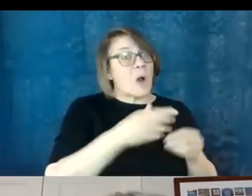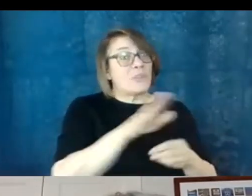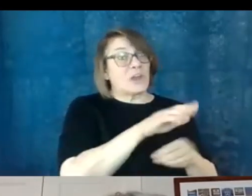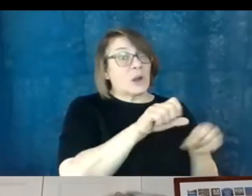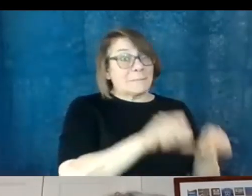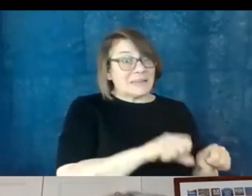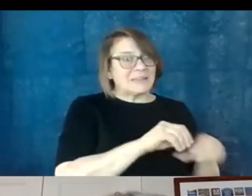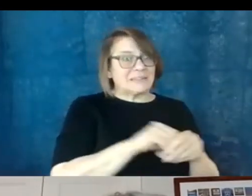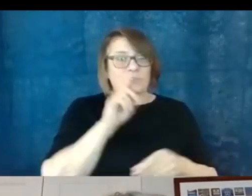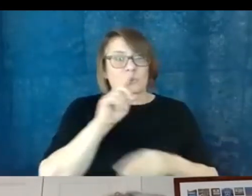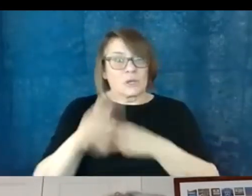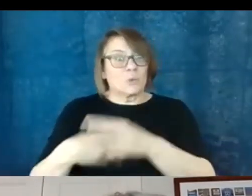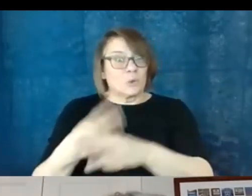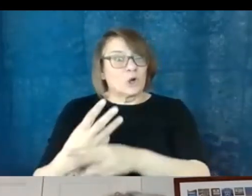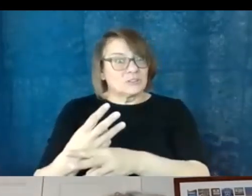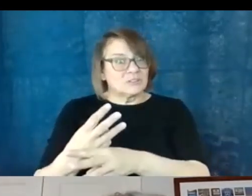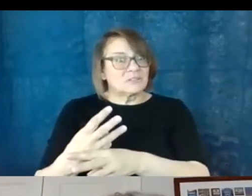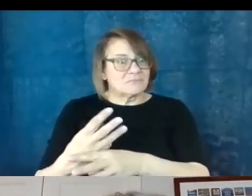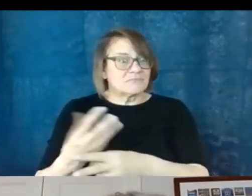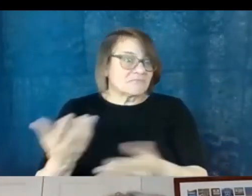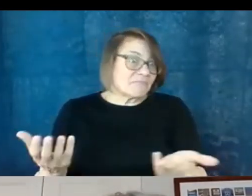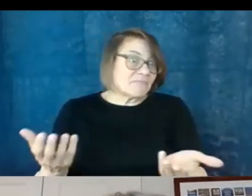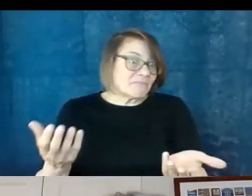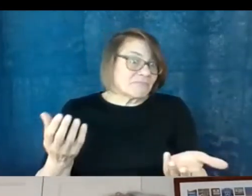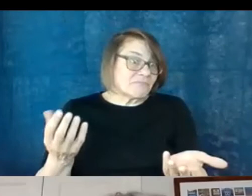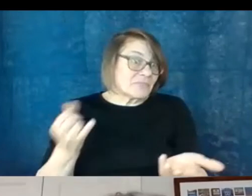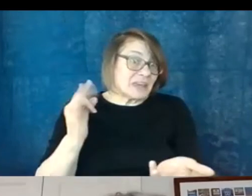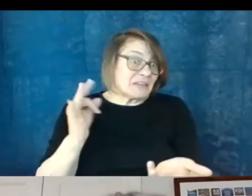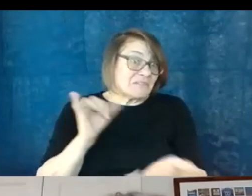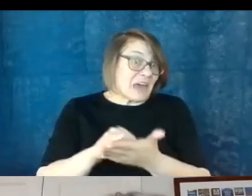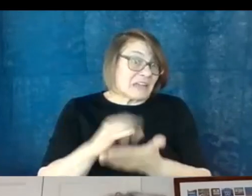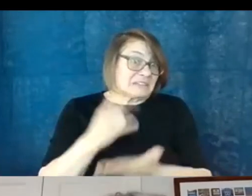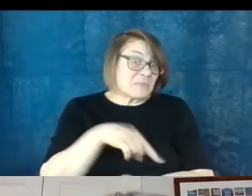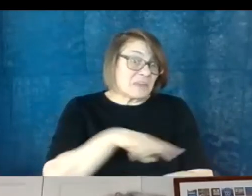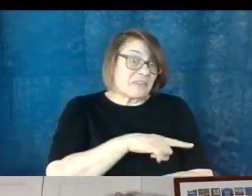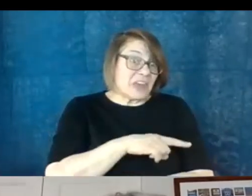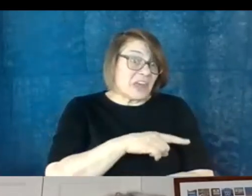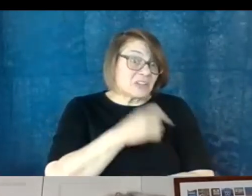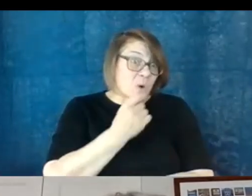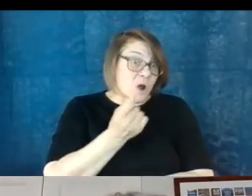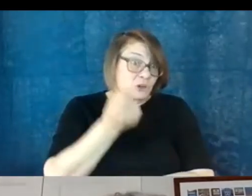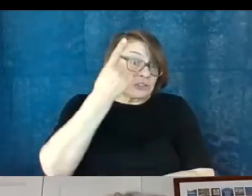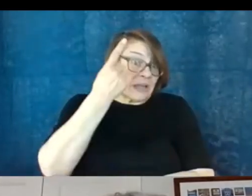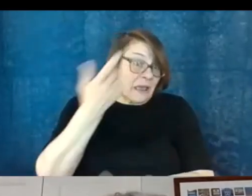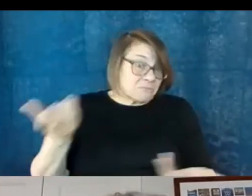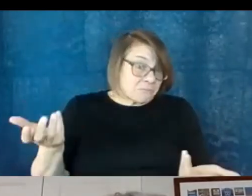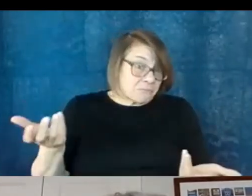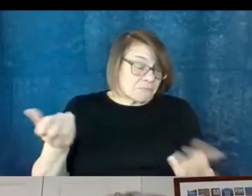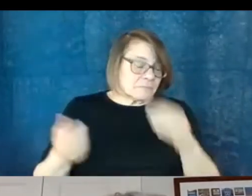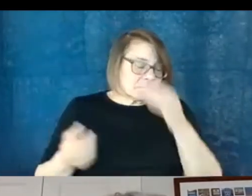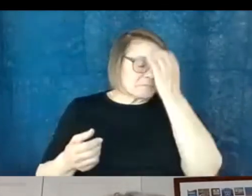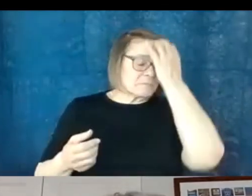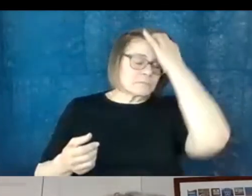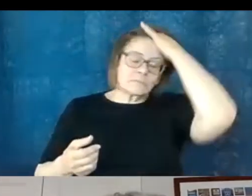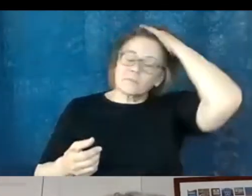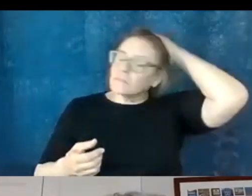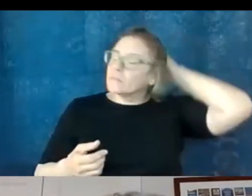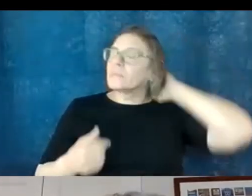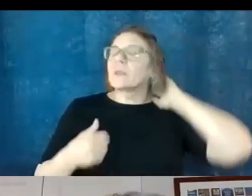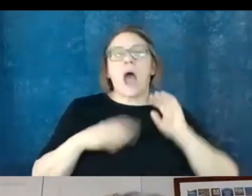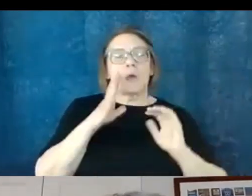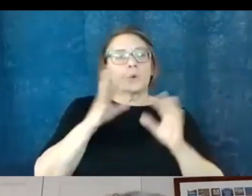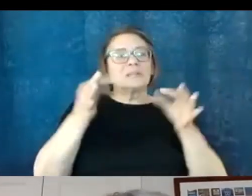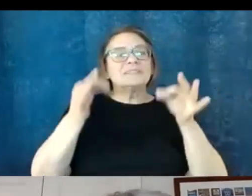if that's something that they're not having a full understanding of currently? So I would